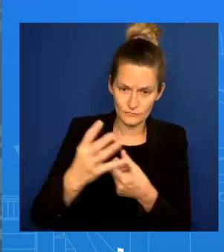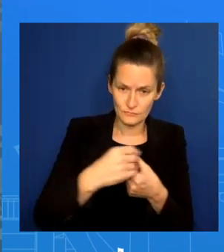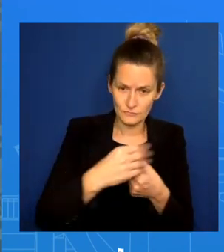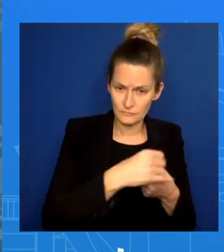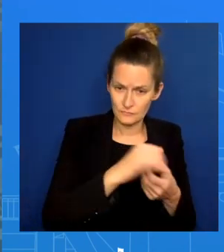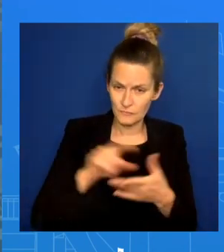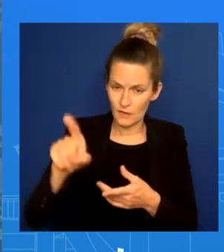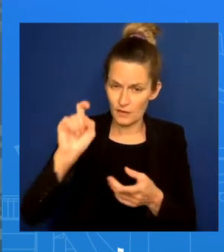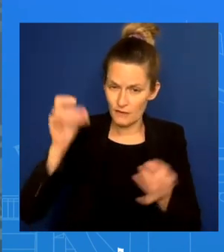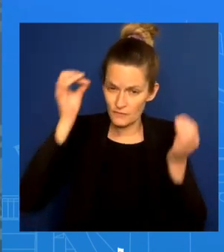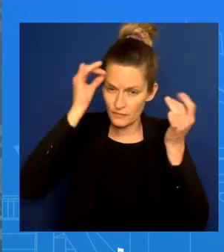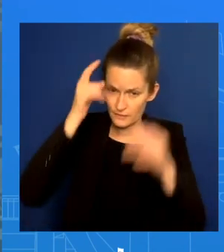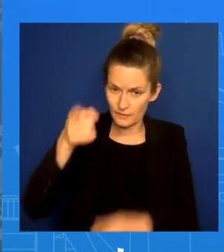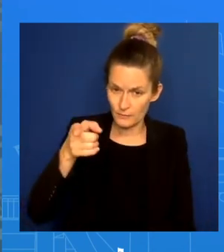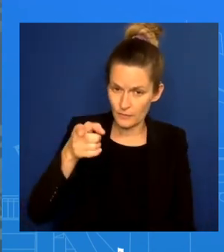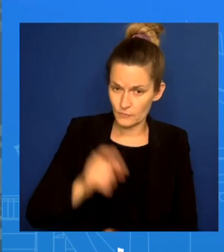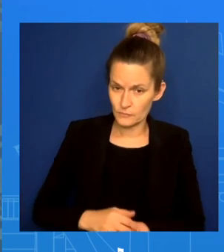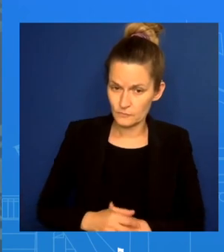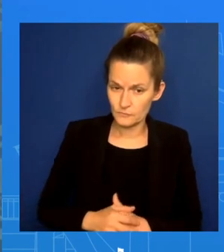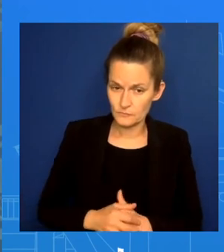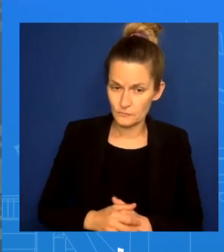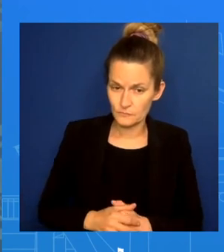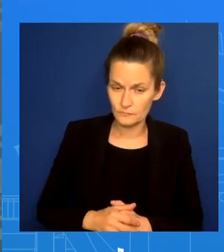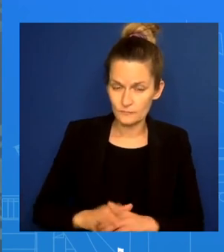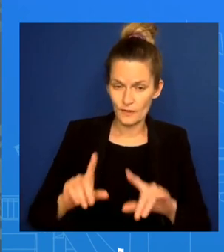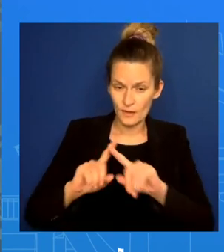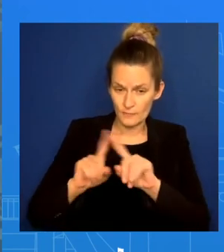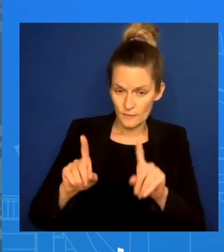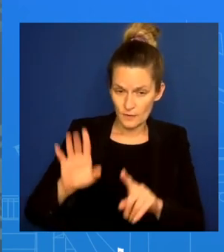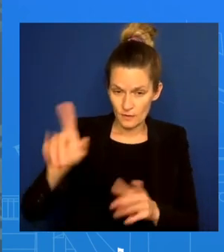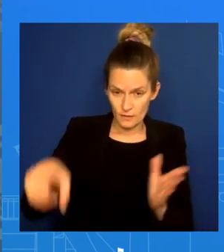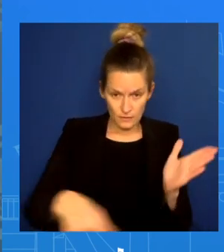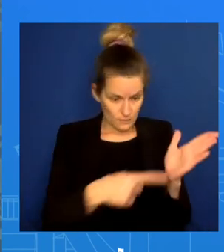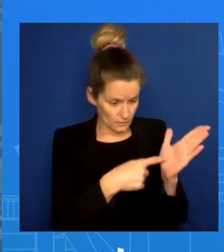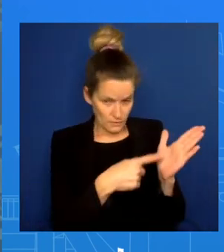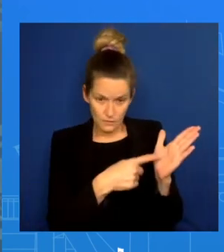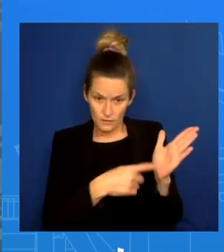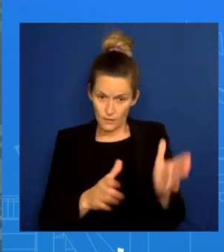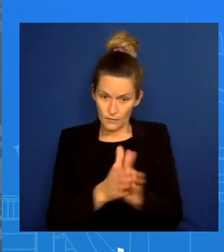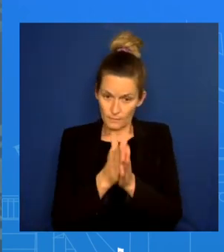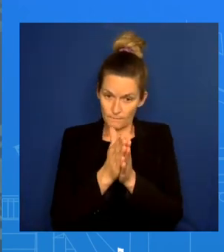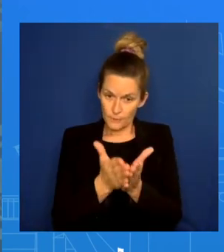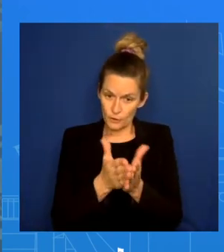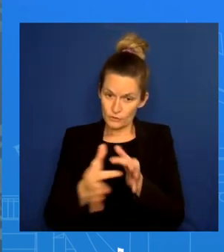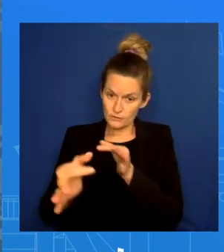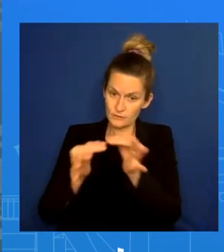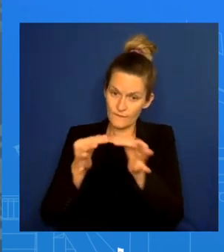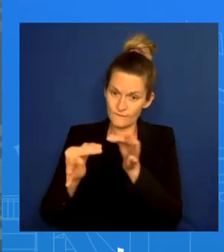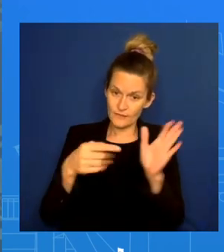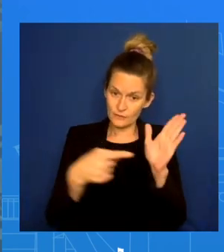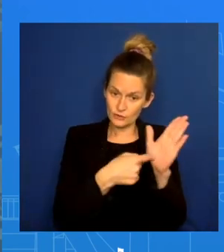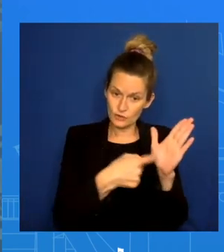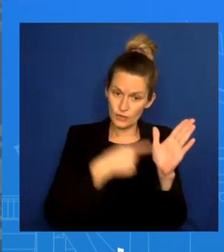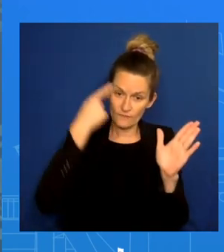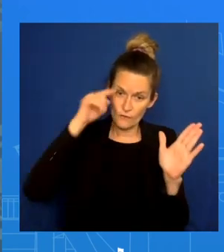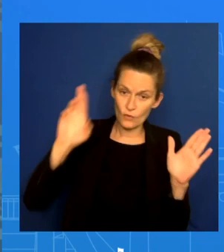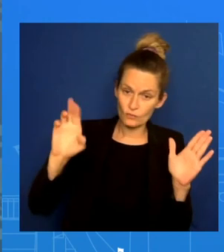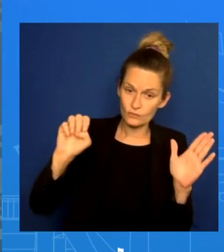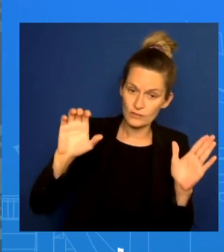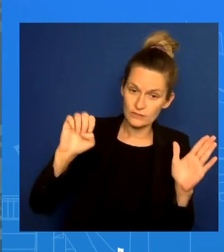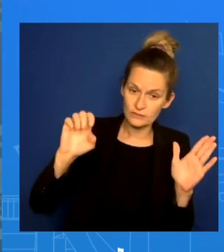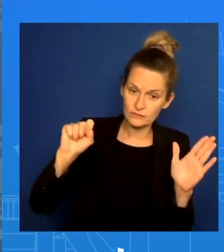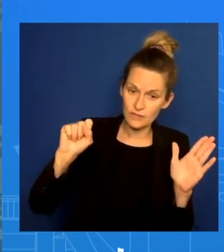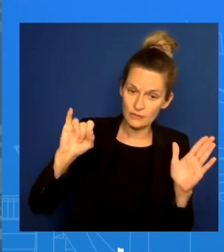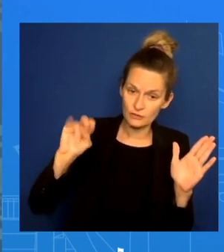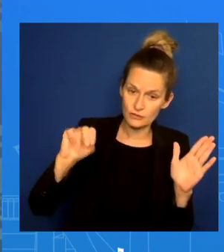recession is not two negative quarters of GDP. We have a strong labor market. We have business that's investing. We have